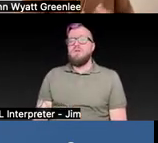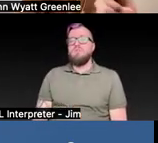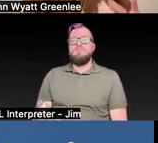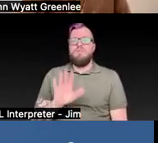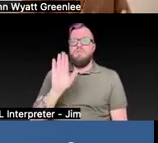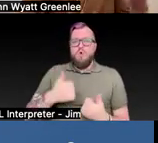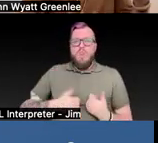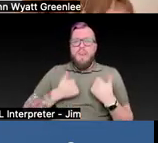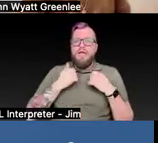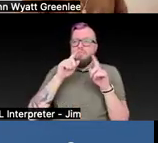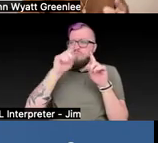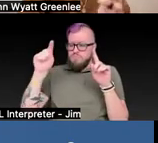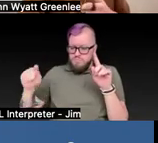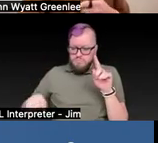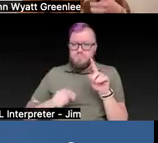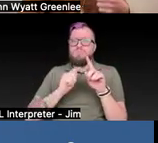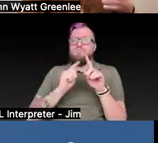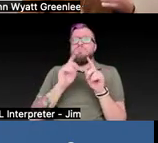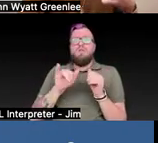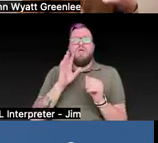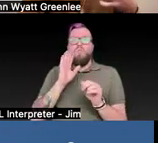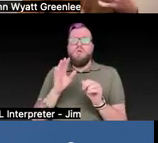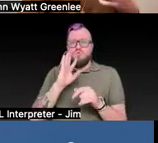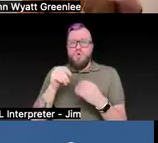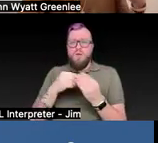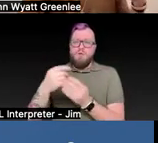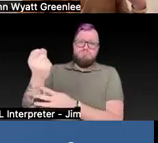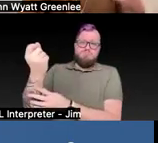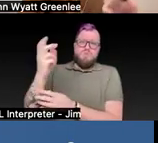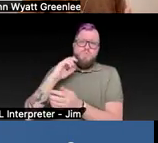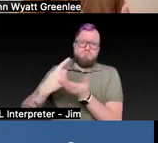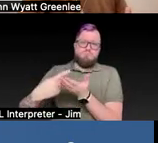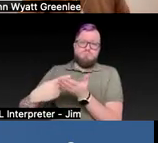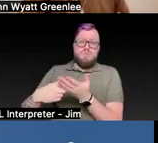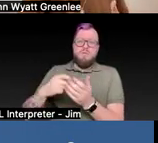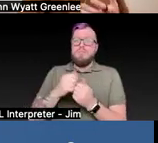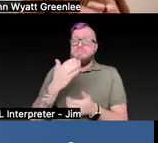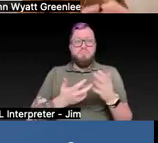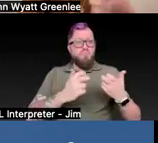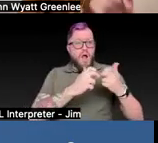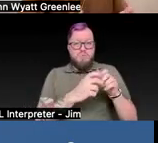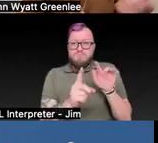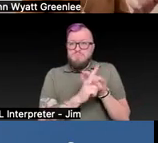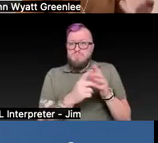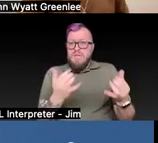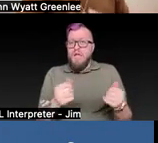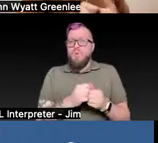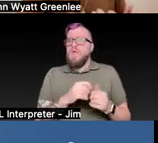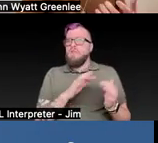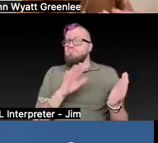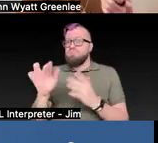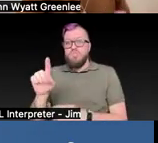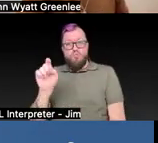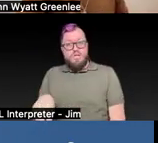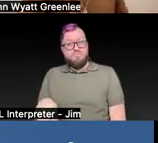life cycle and what that looks like. And then we'll spend just a second talking about some of the problems they're facing. And then we can kind of move on to questions if